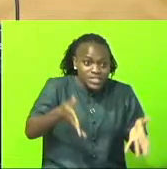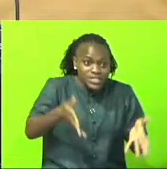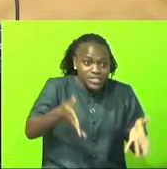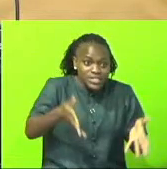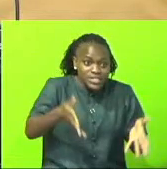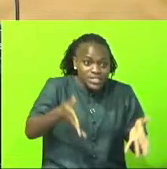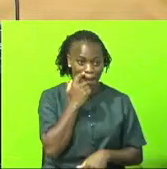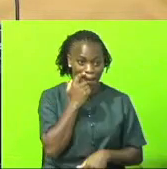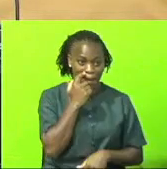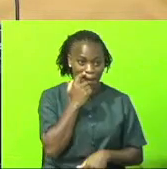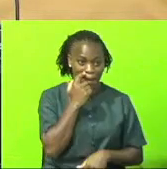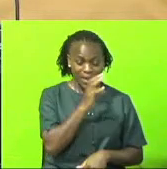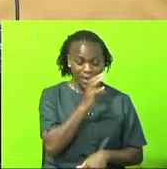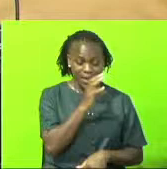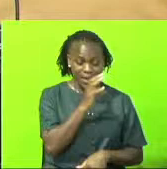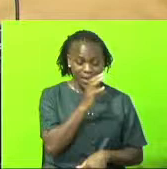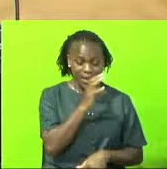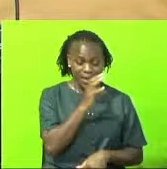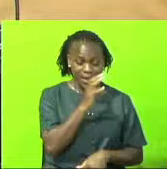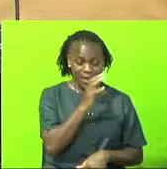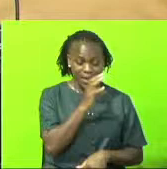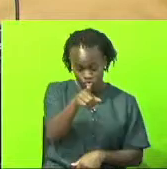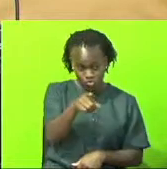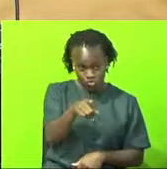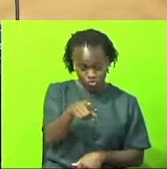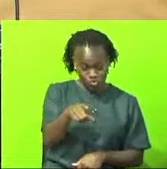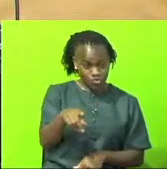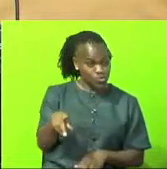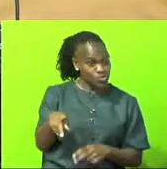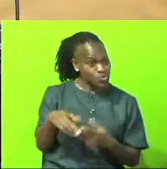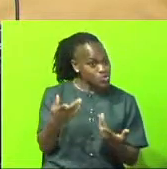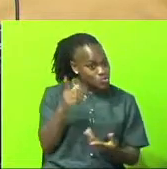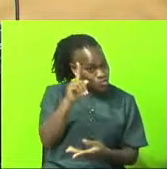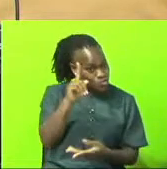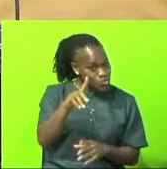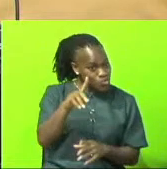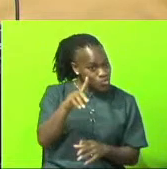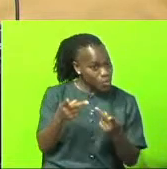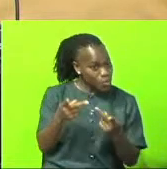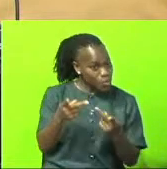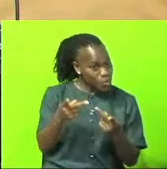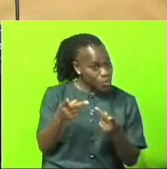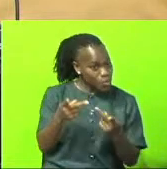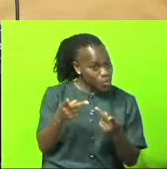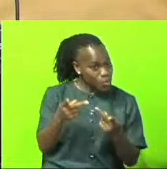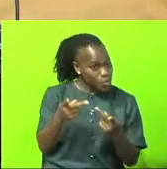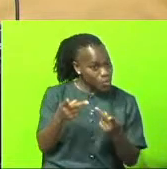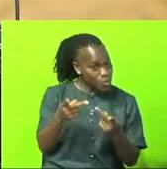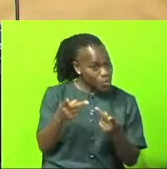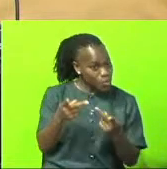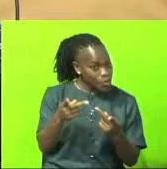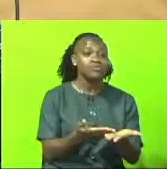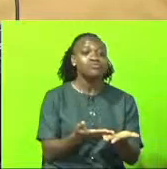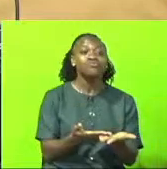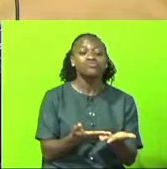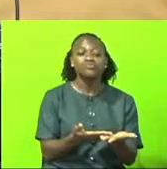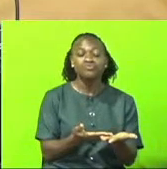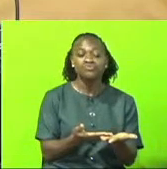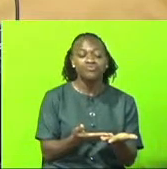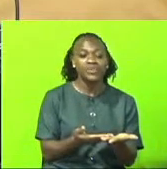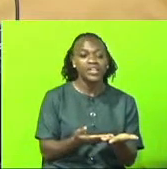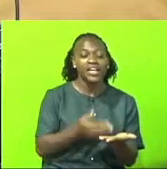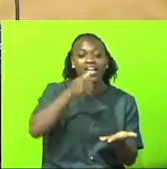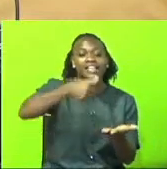And your party member, your party has no petition. Have you, as General Secretary, written any